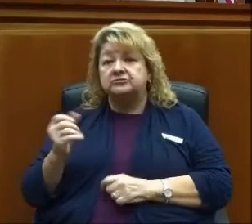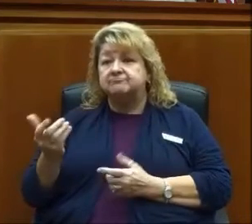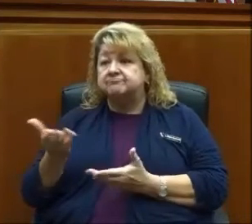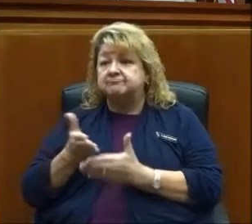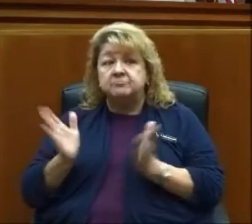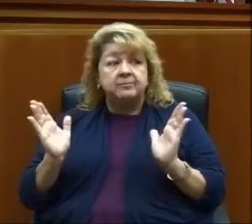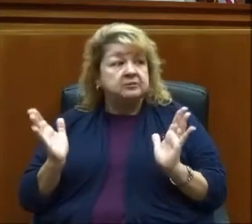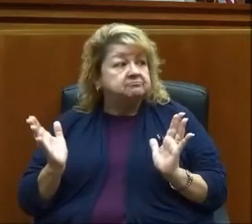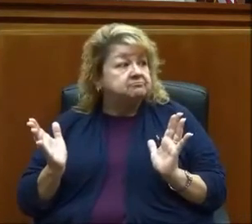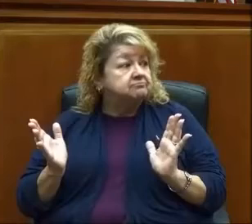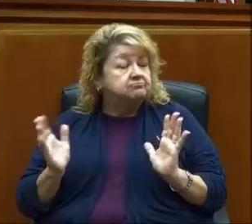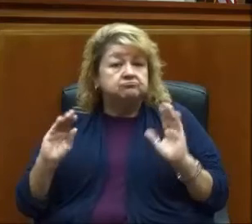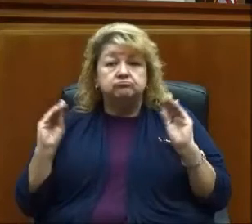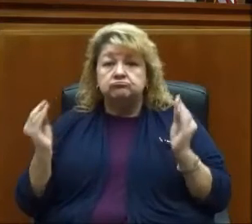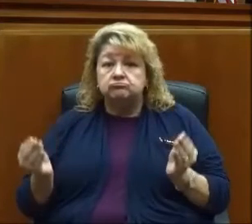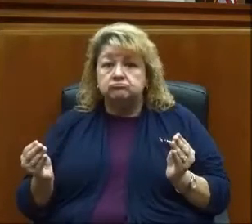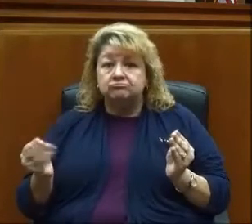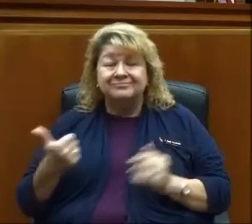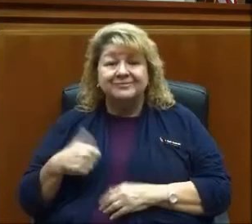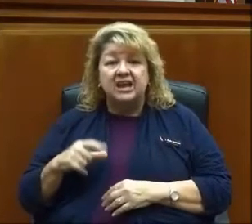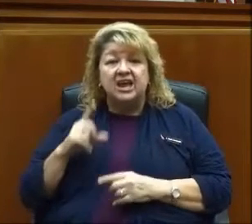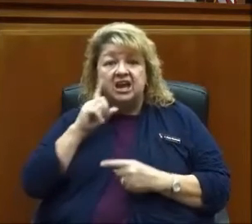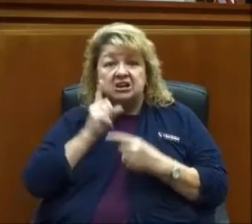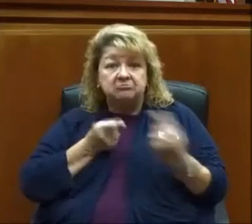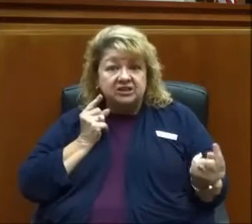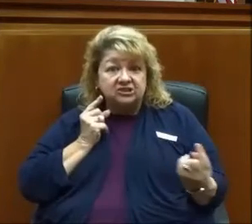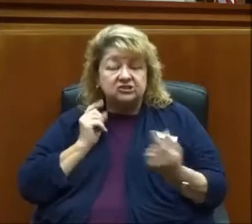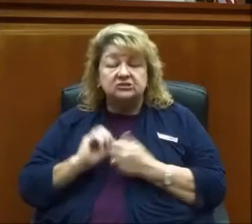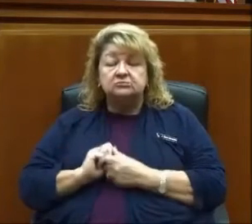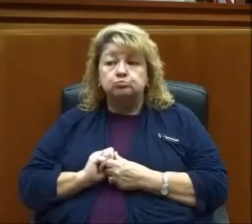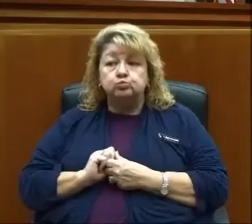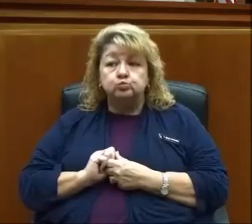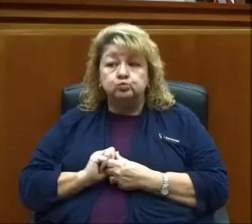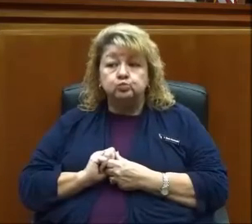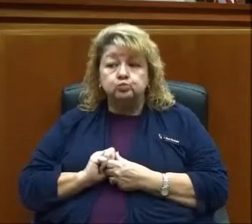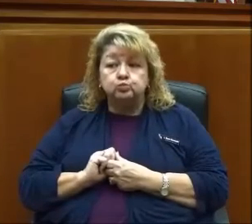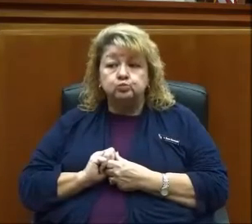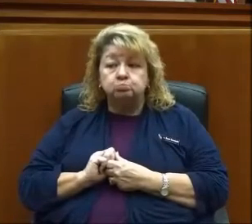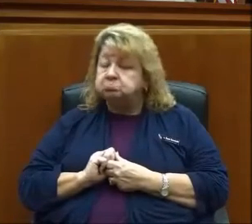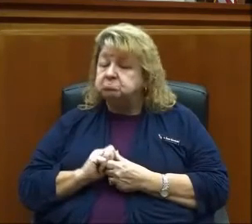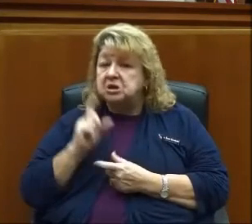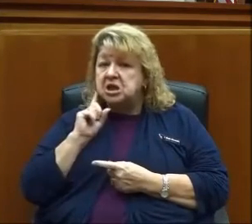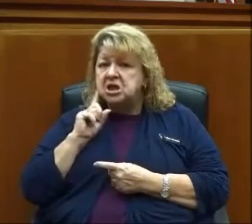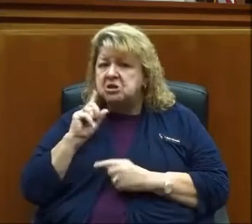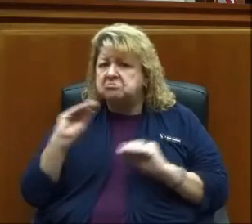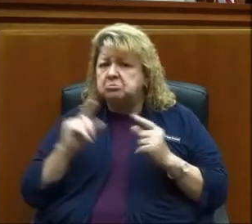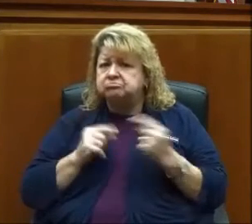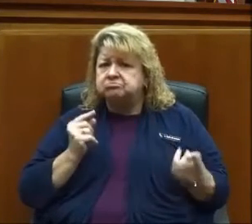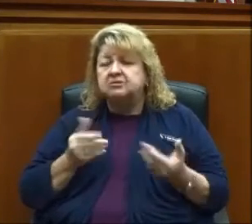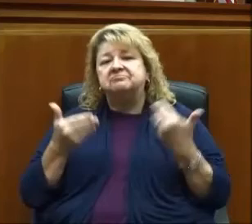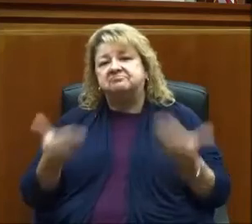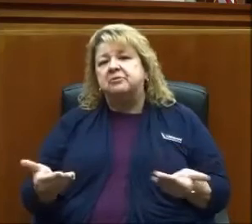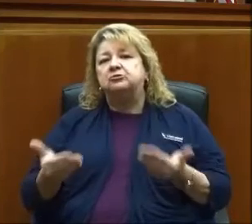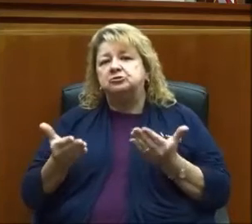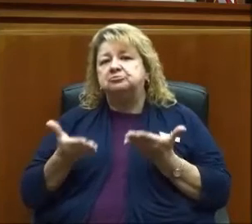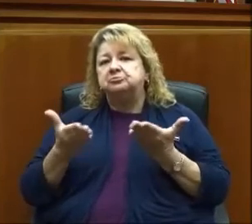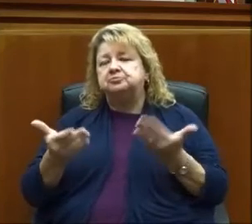public? Okay. Do we have any objections to the motion? Hearing none, motion carries. Next item,